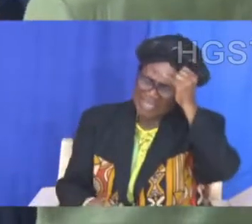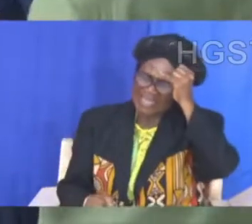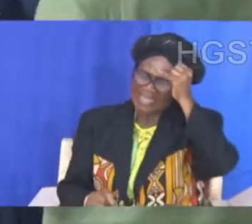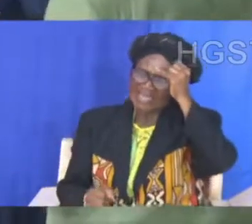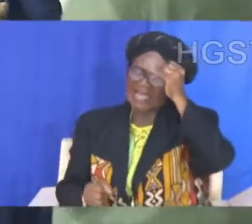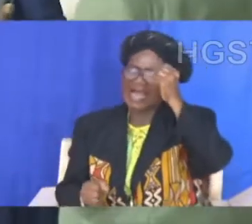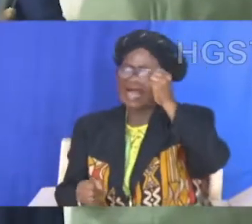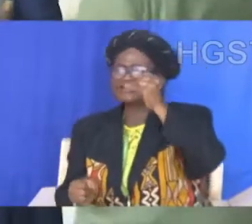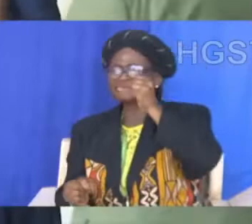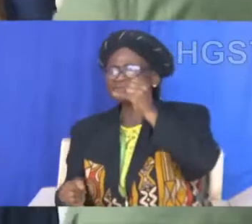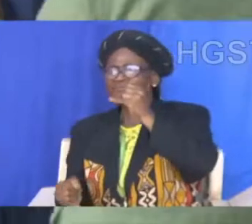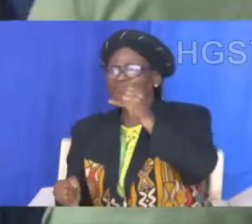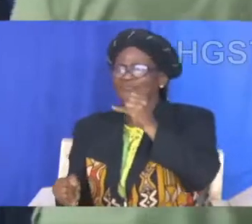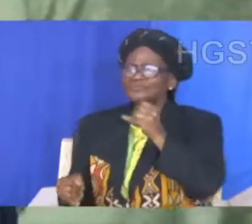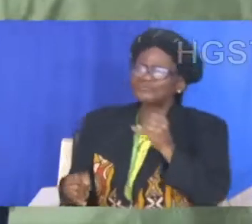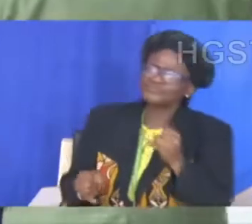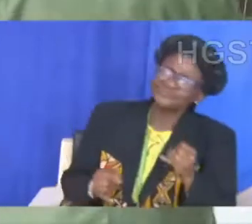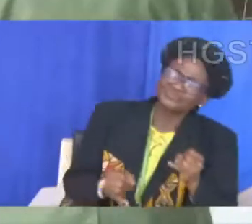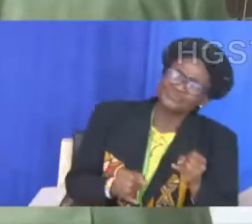Omega.